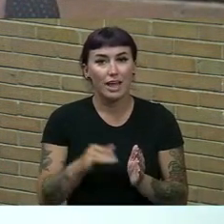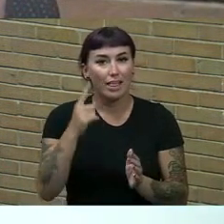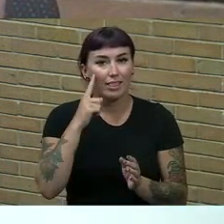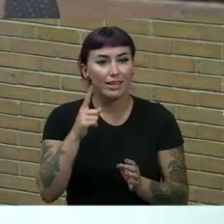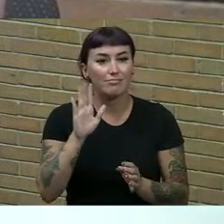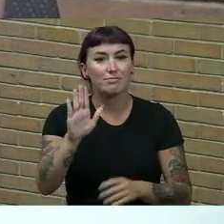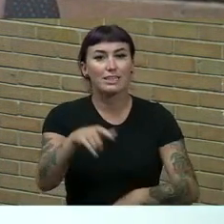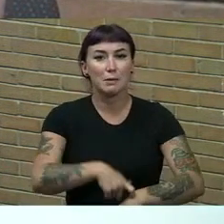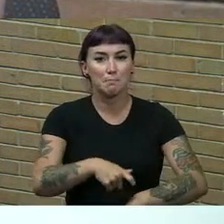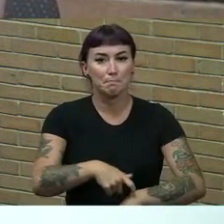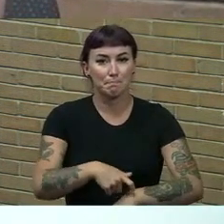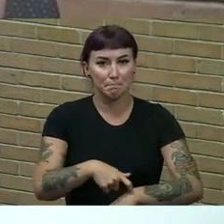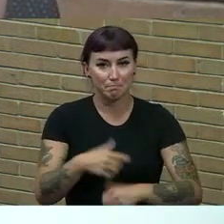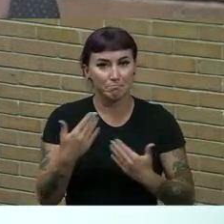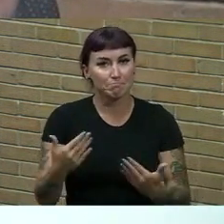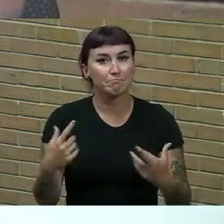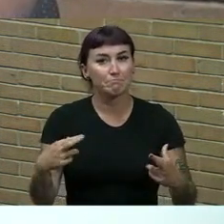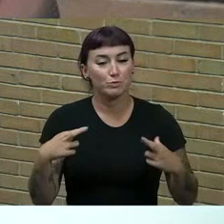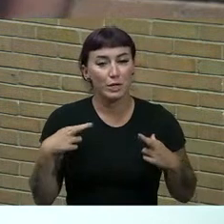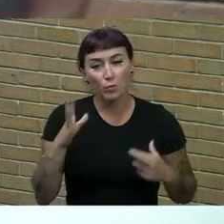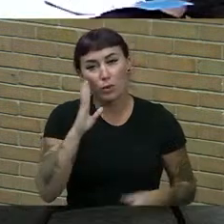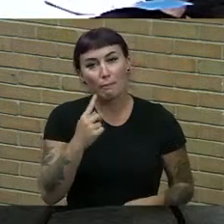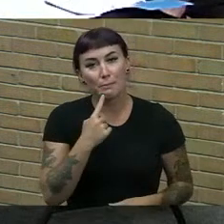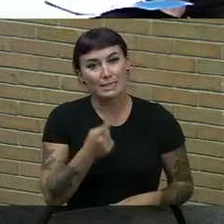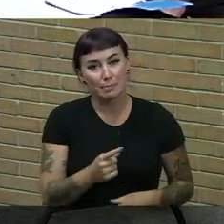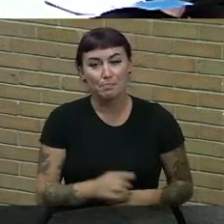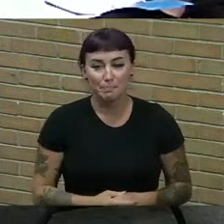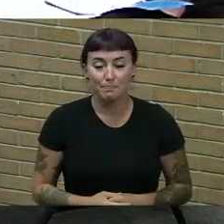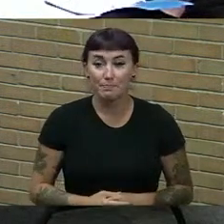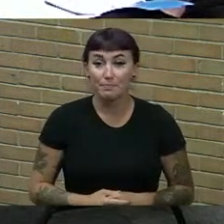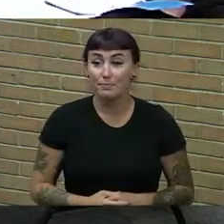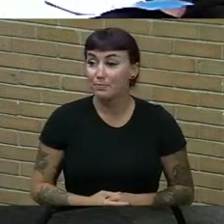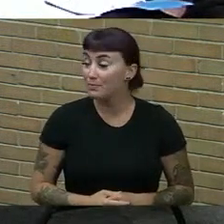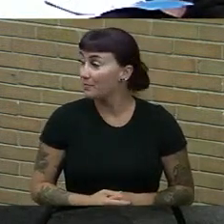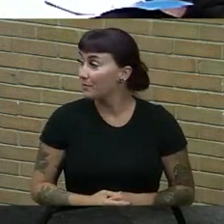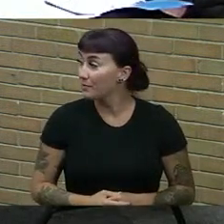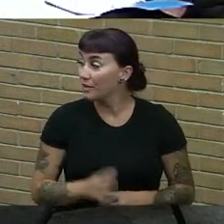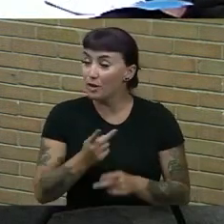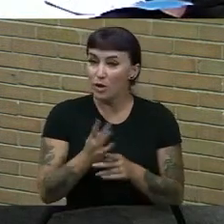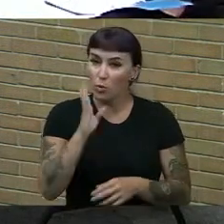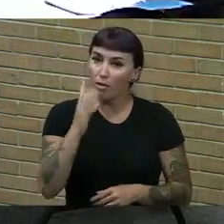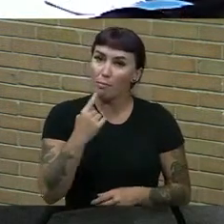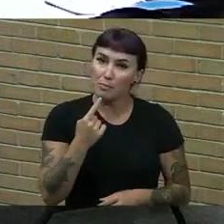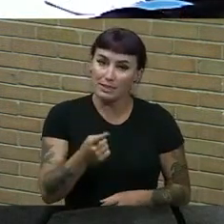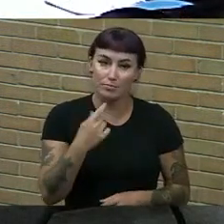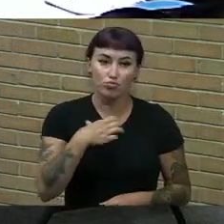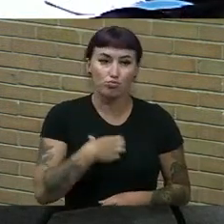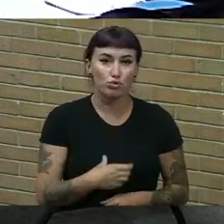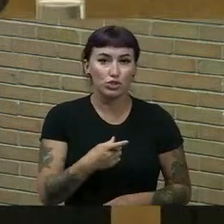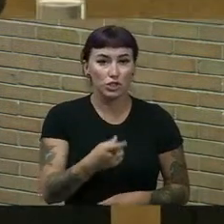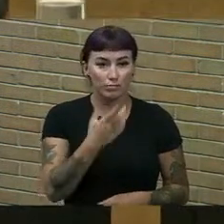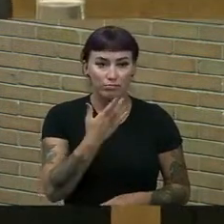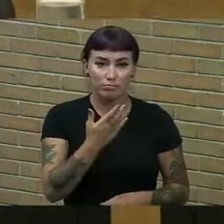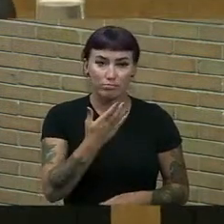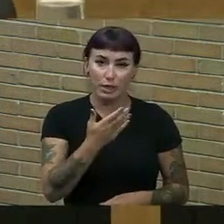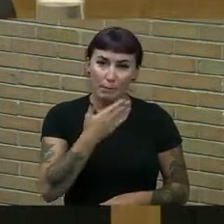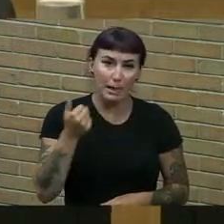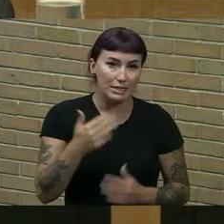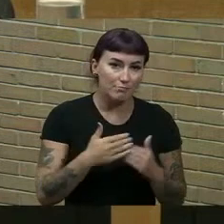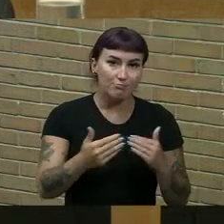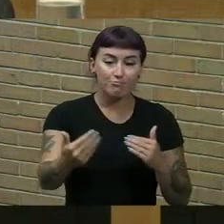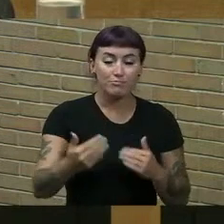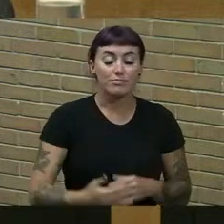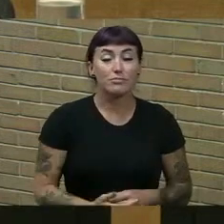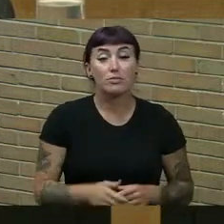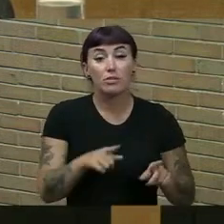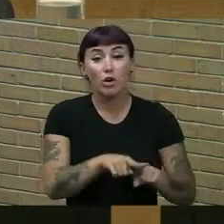he's realized it's time to retire, and we'll miss him. We will miss him and certainly wish him the very best.